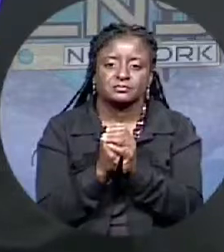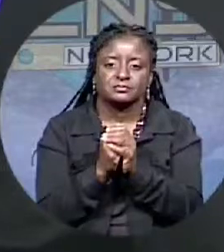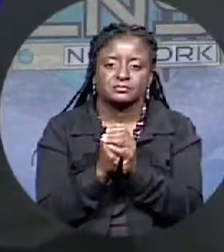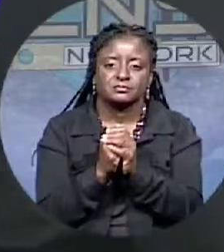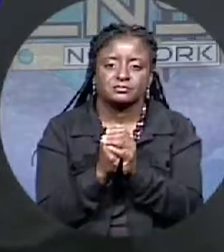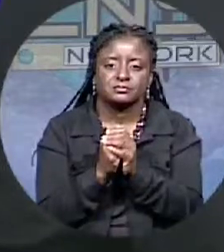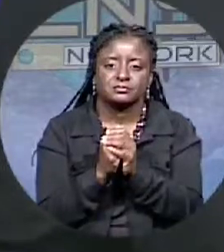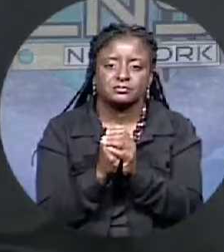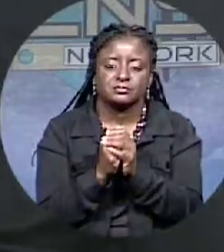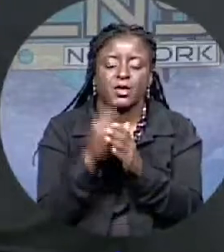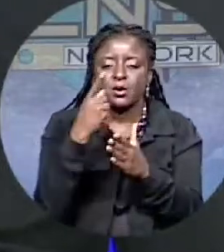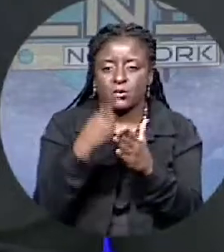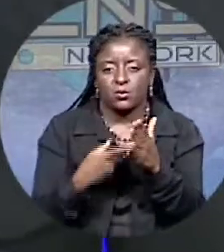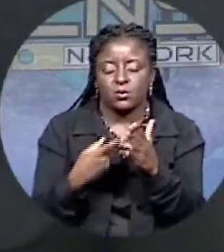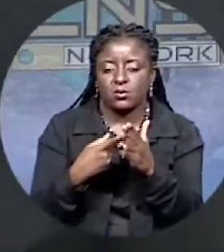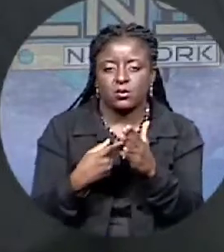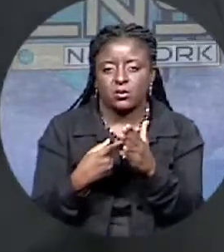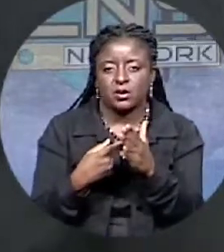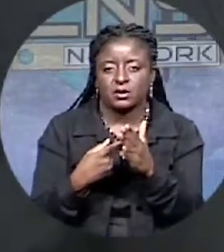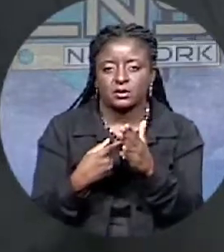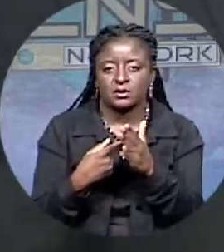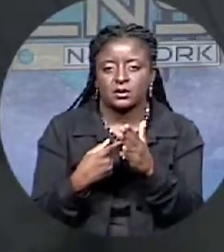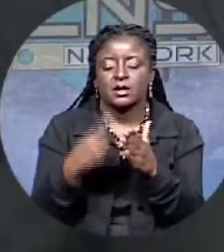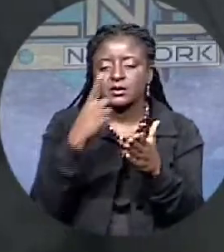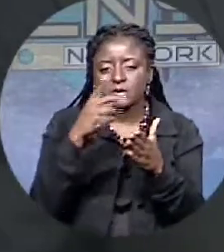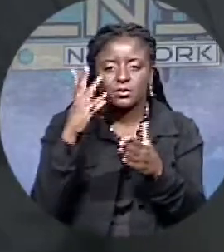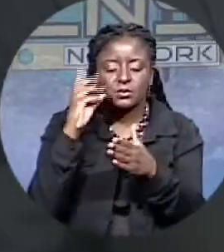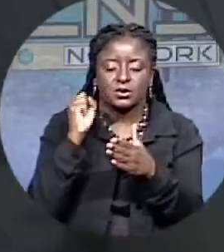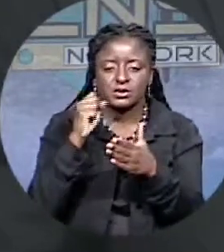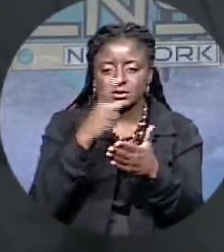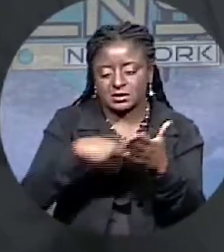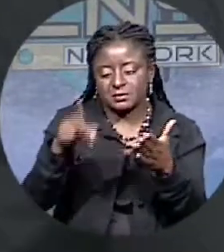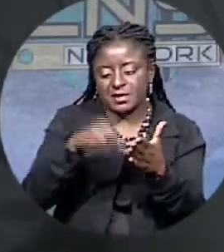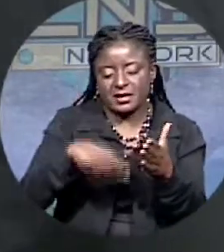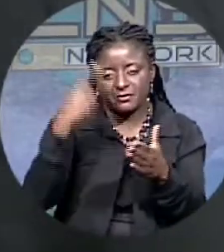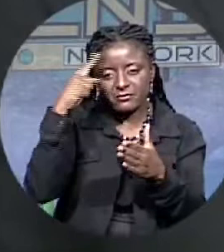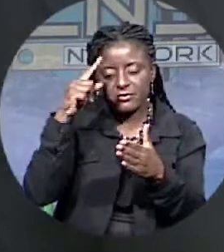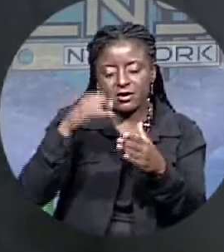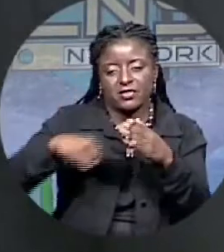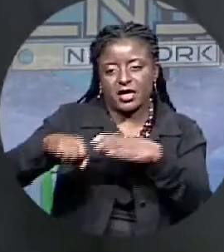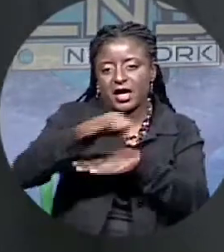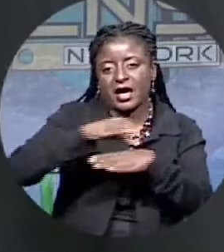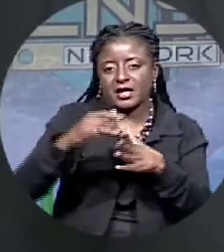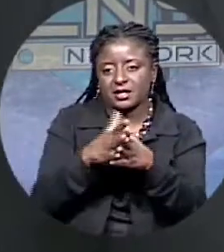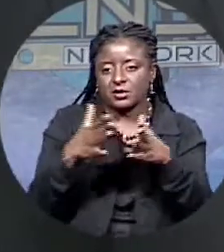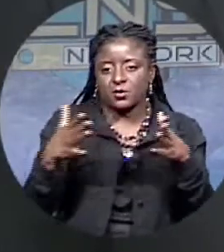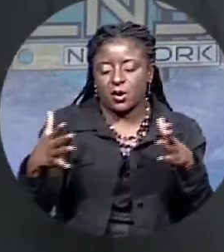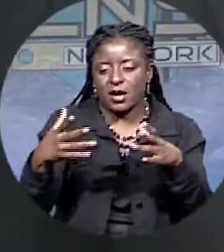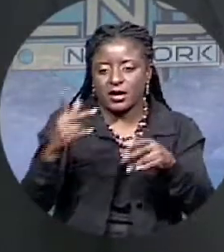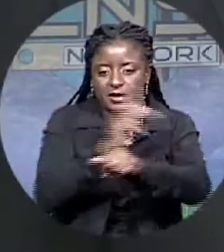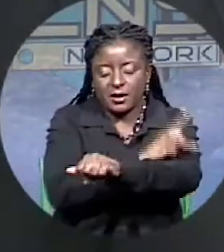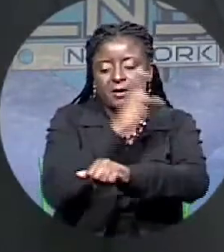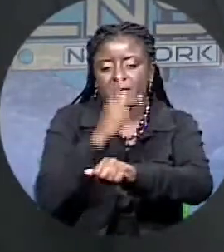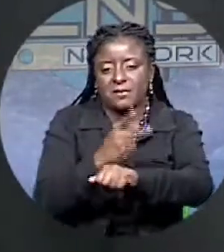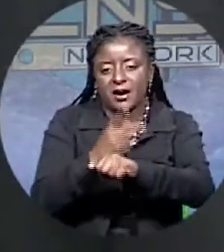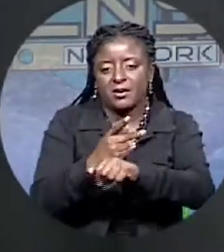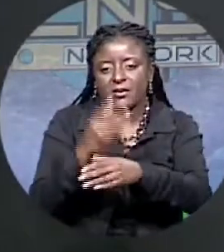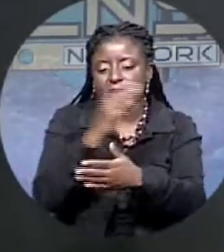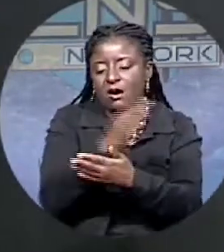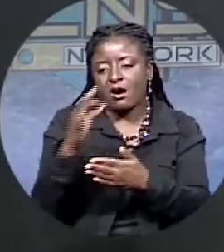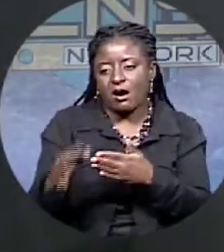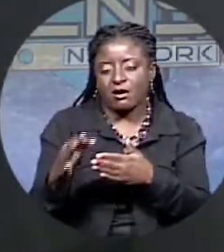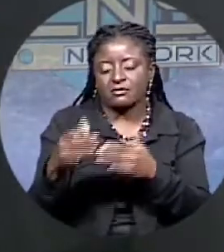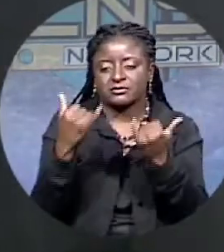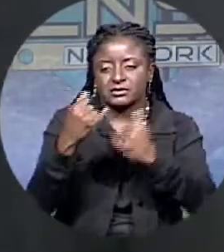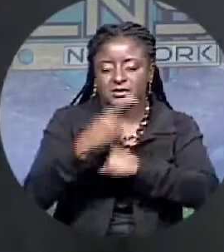well exactly what was to blame for the islandwide power outage today well BC officials say the cause is still being investigated teams were